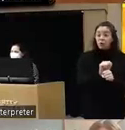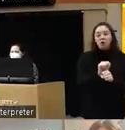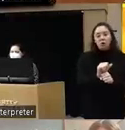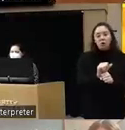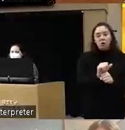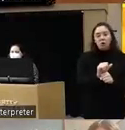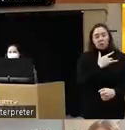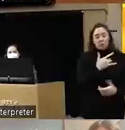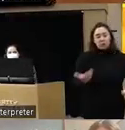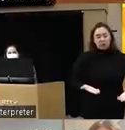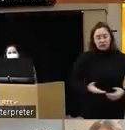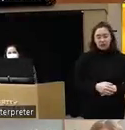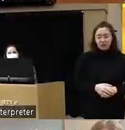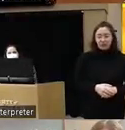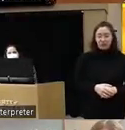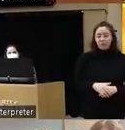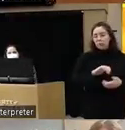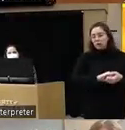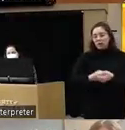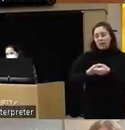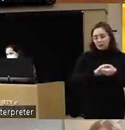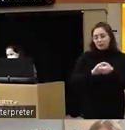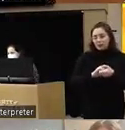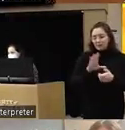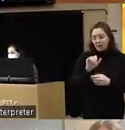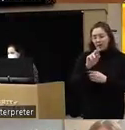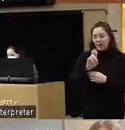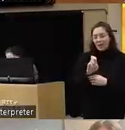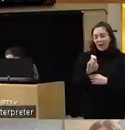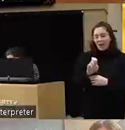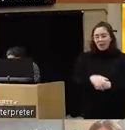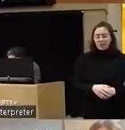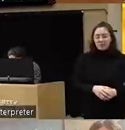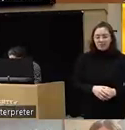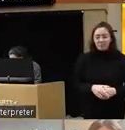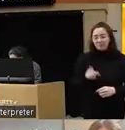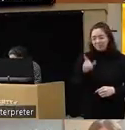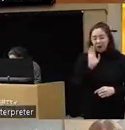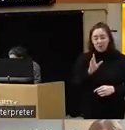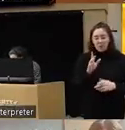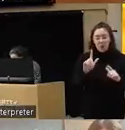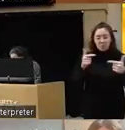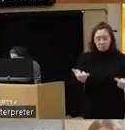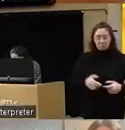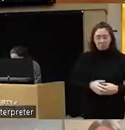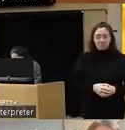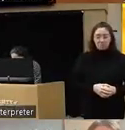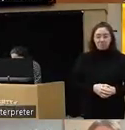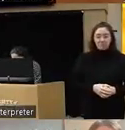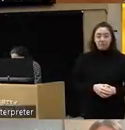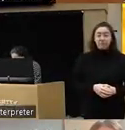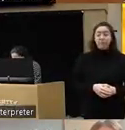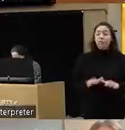dear to our hearts for those of us in collaborative care, but I will let you decide how cool she is in just a moment. She's a